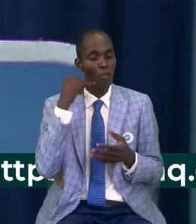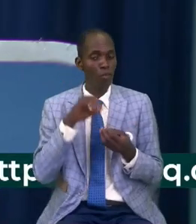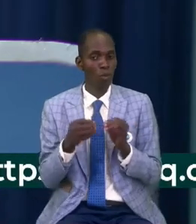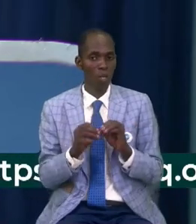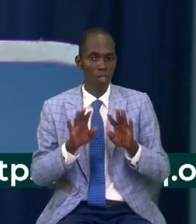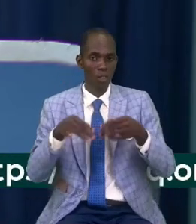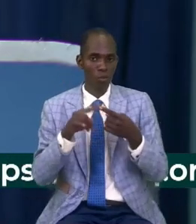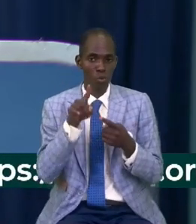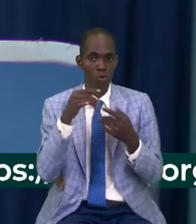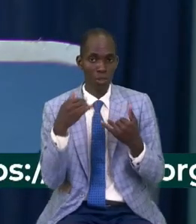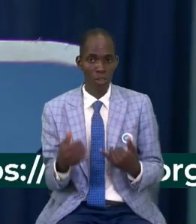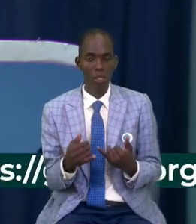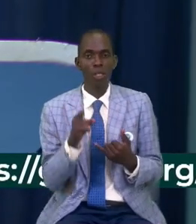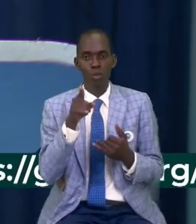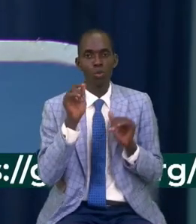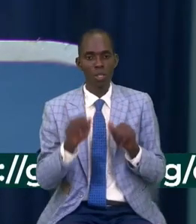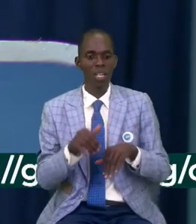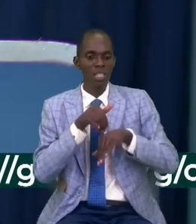this number